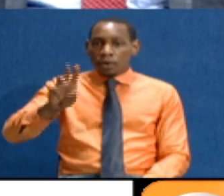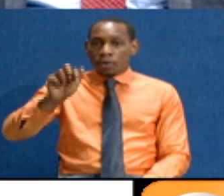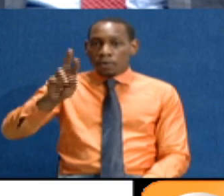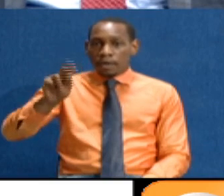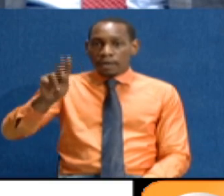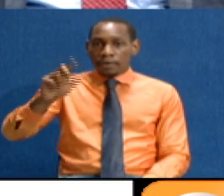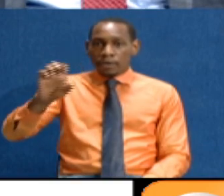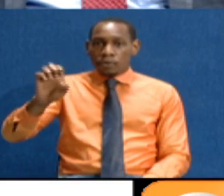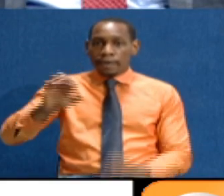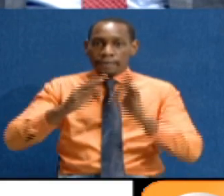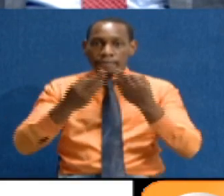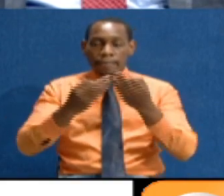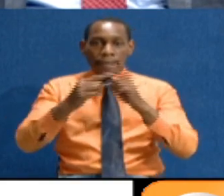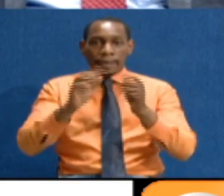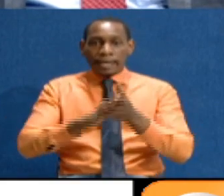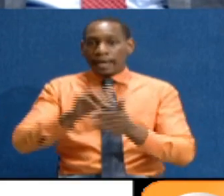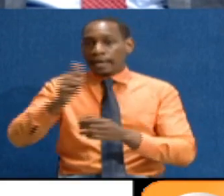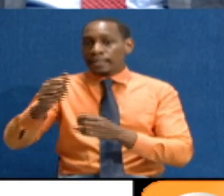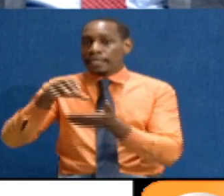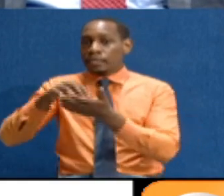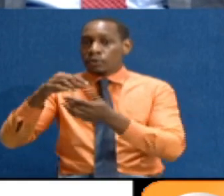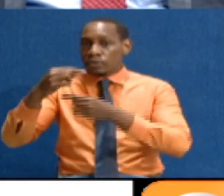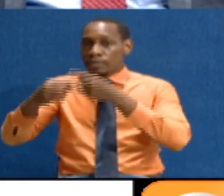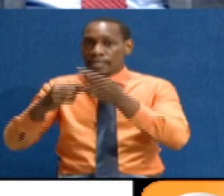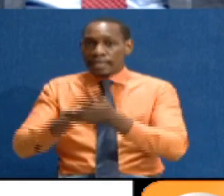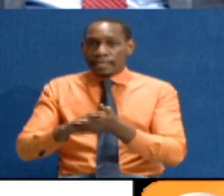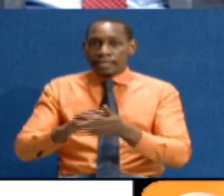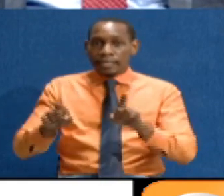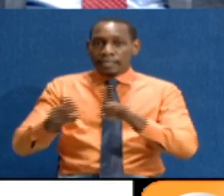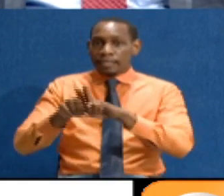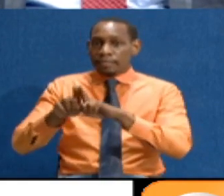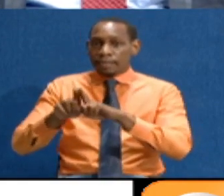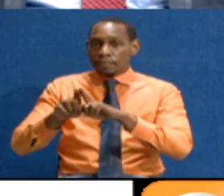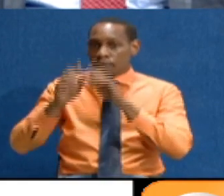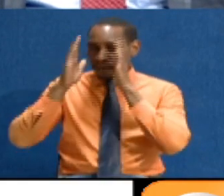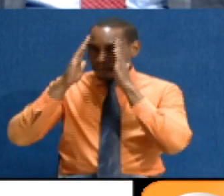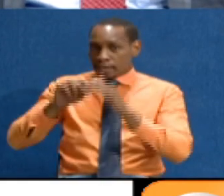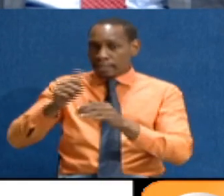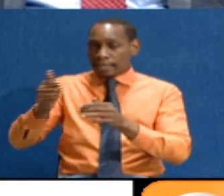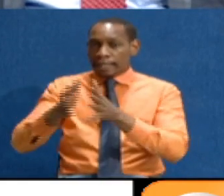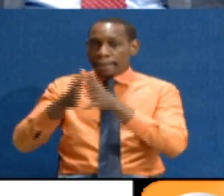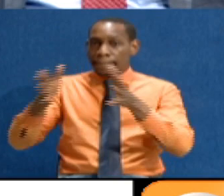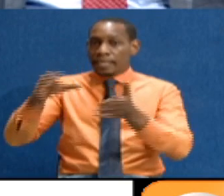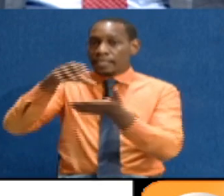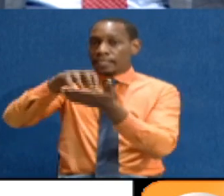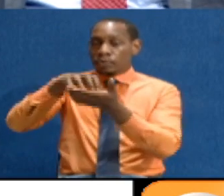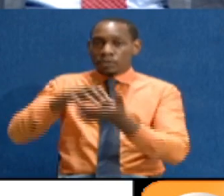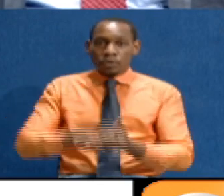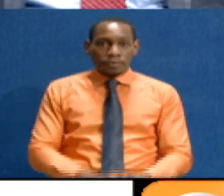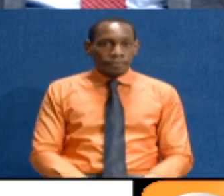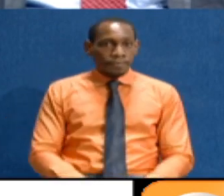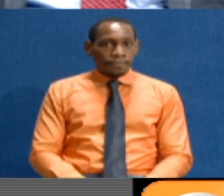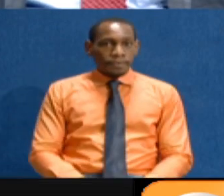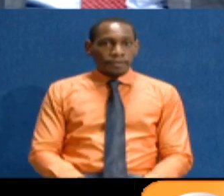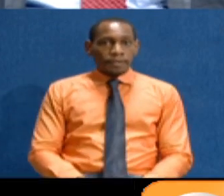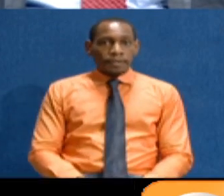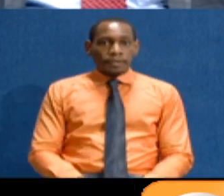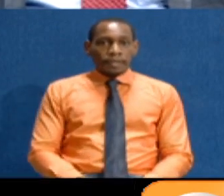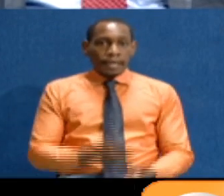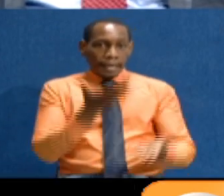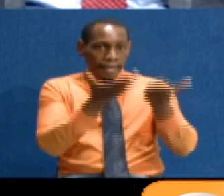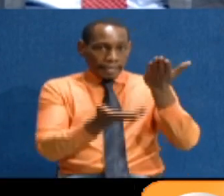more is happening outside of that. And when you kind of zoom out to look at the bigger picture, you know, from